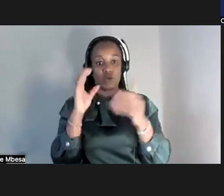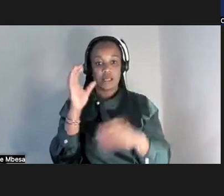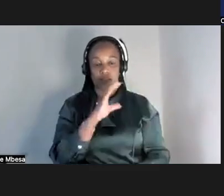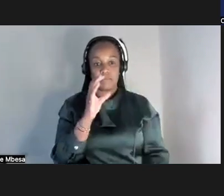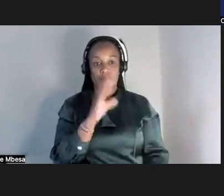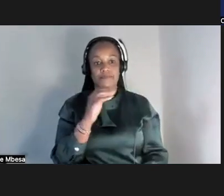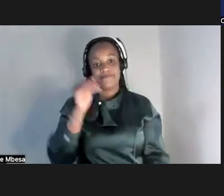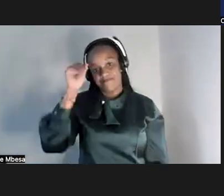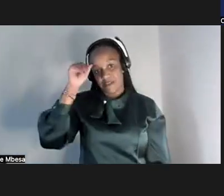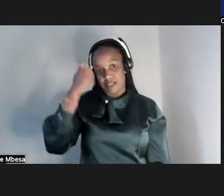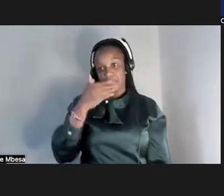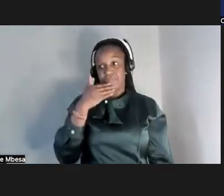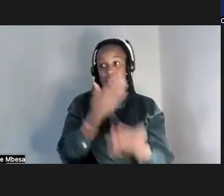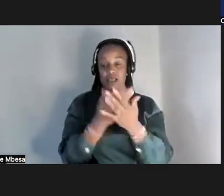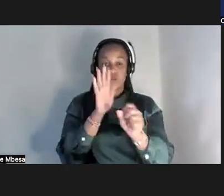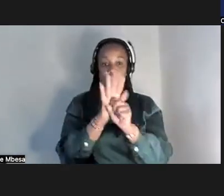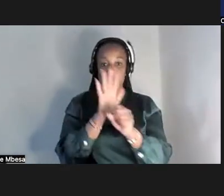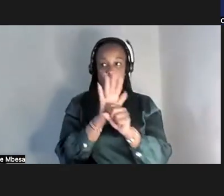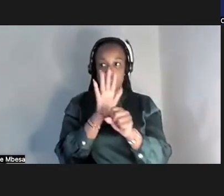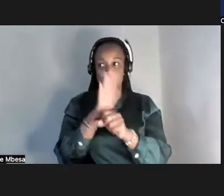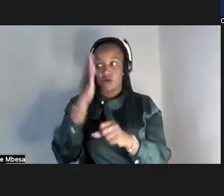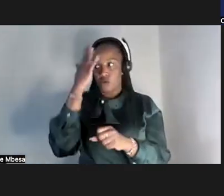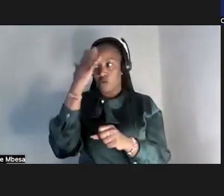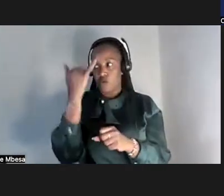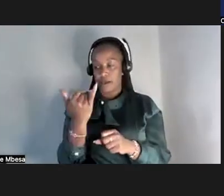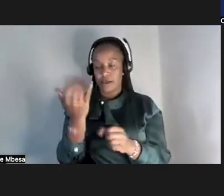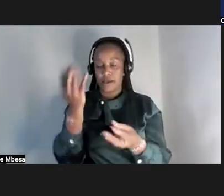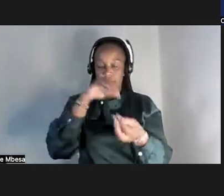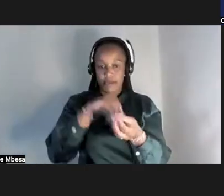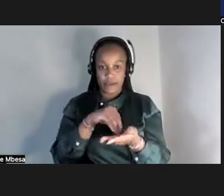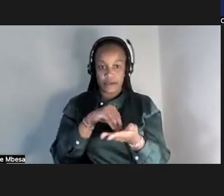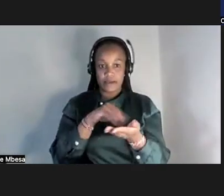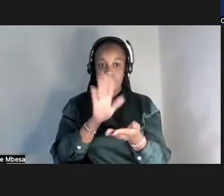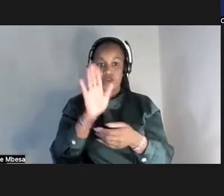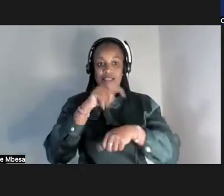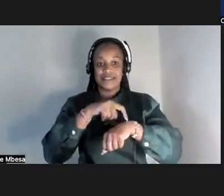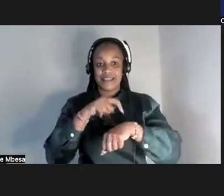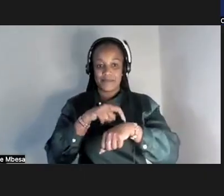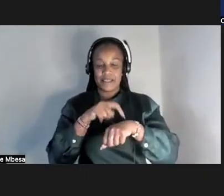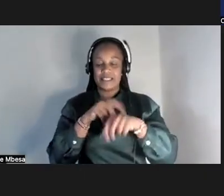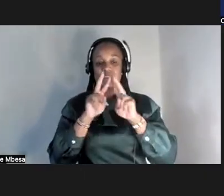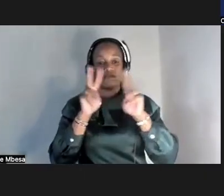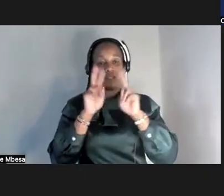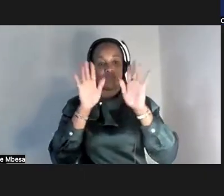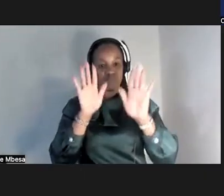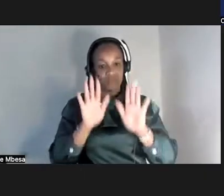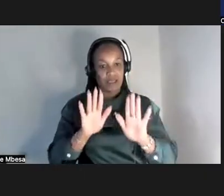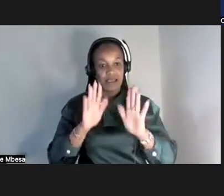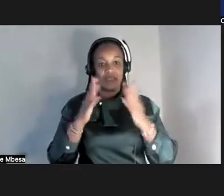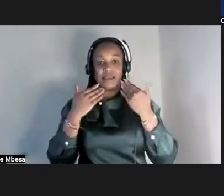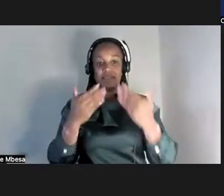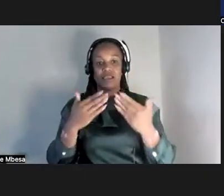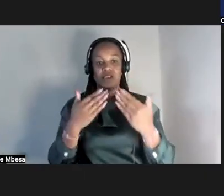Brilliant. Thank you so much to our speakers again. Your time is very, very valuable, and we're really grateful that you gave us an